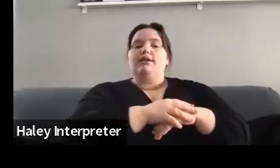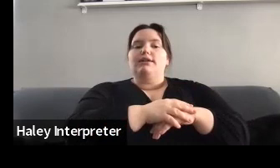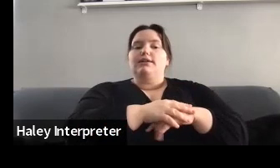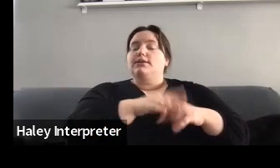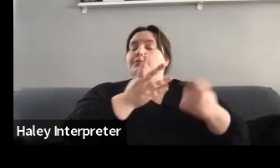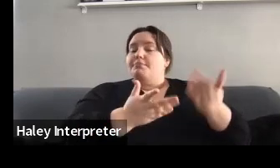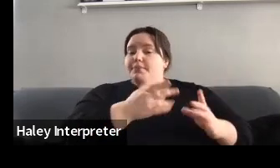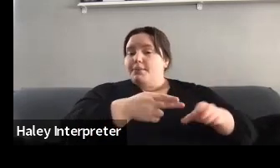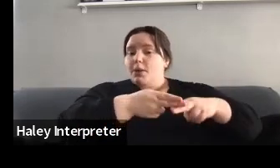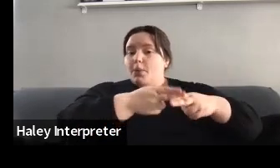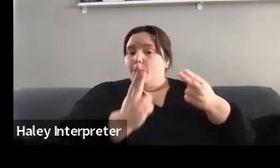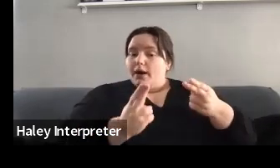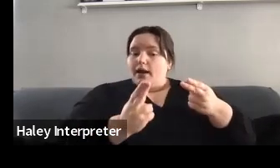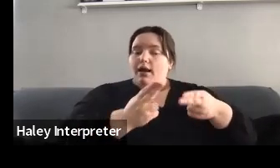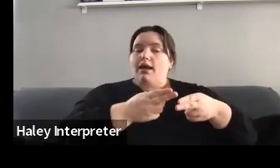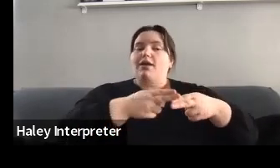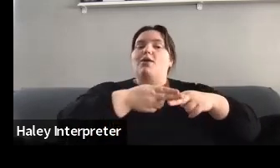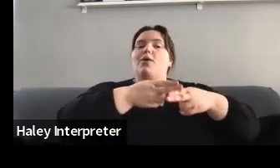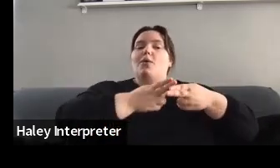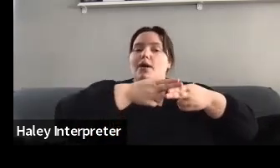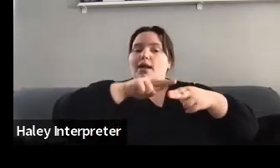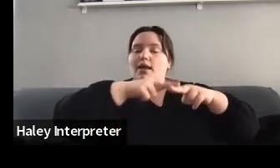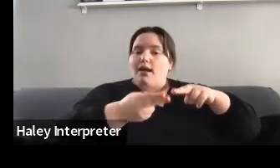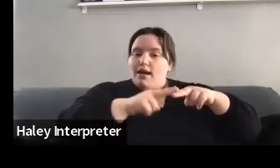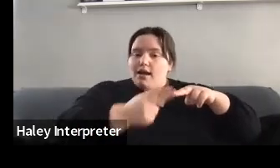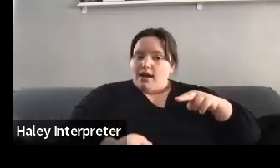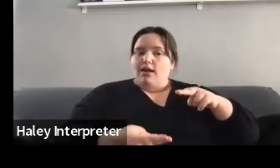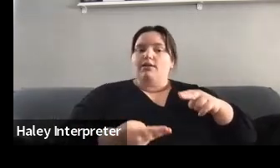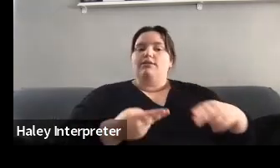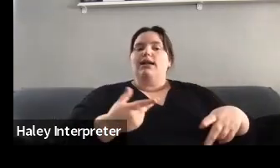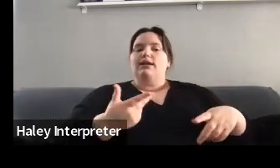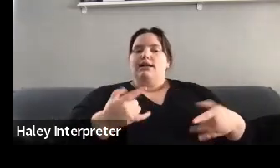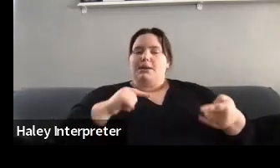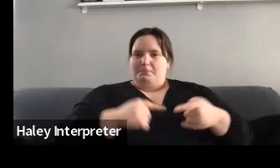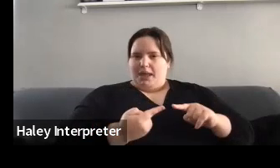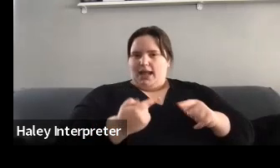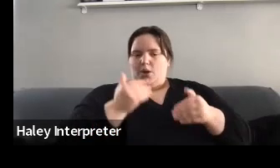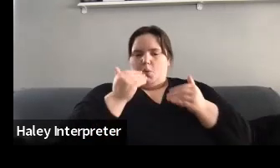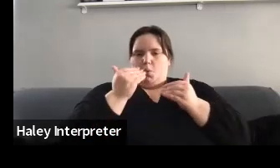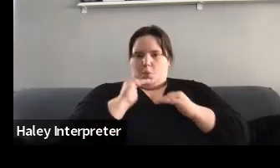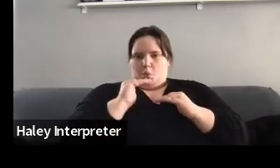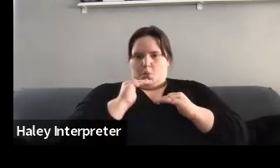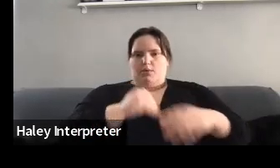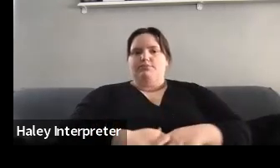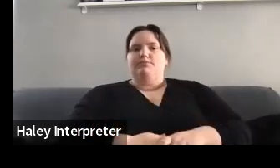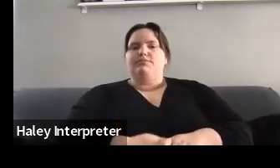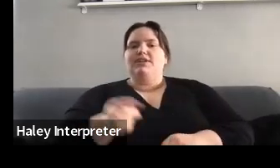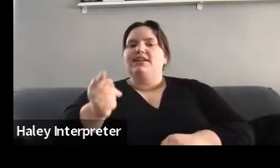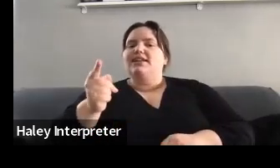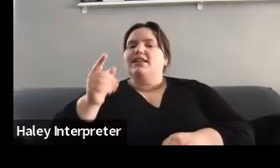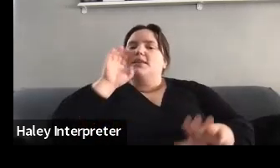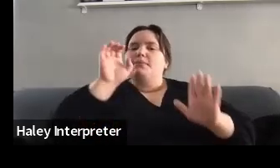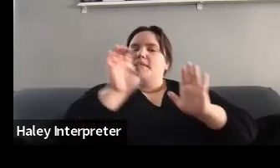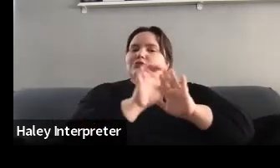pain. On this slide is an older Asian appearing woman with her dog, white